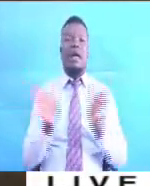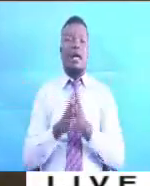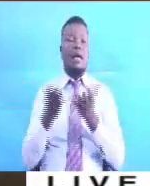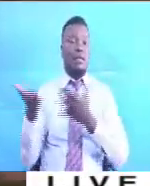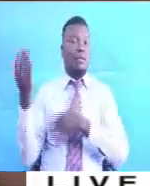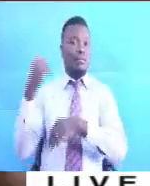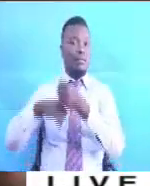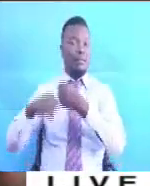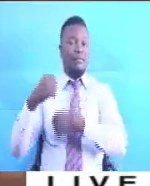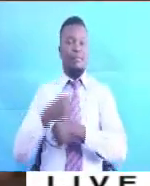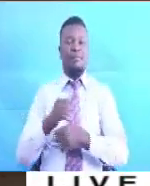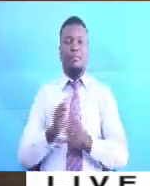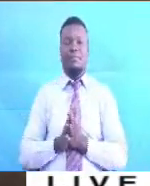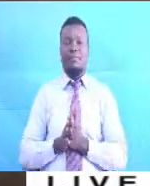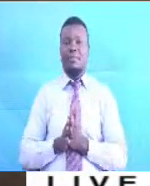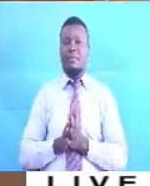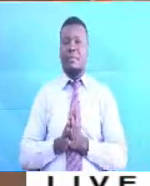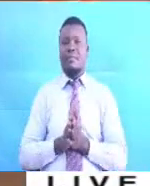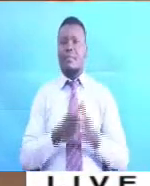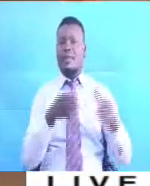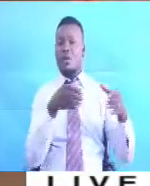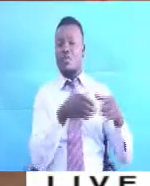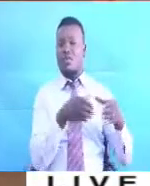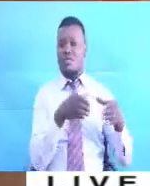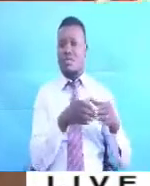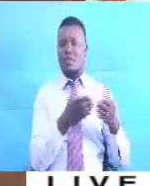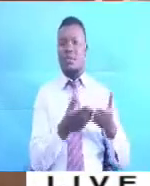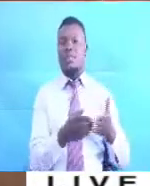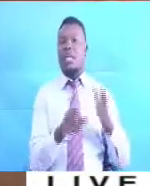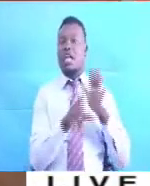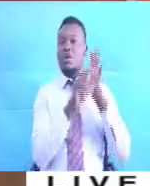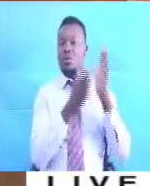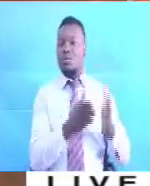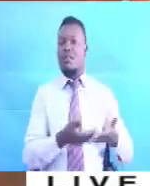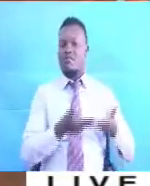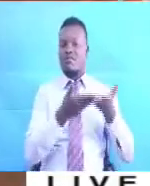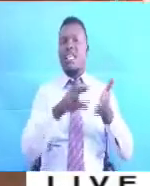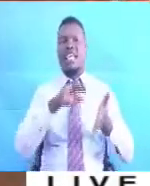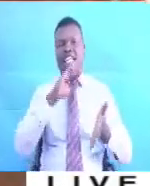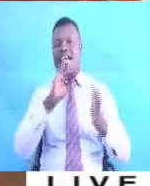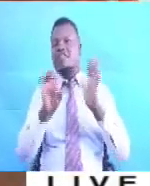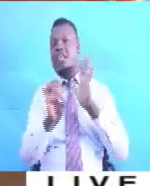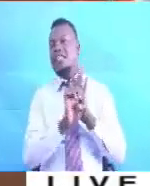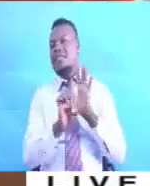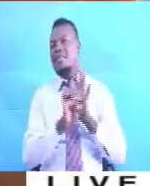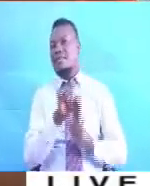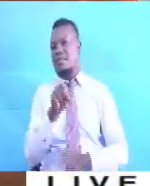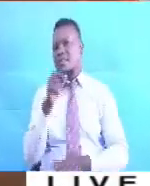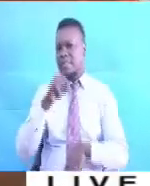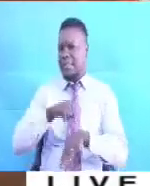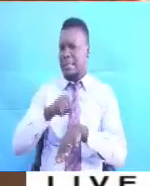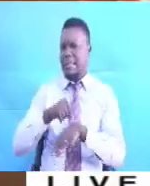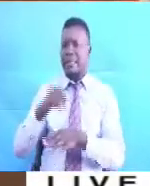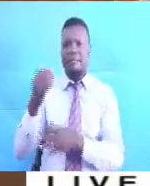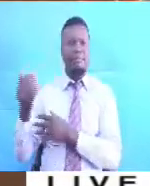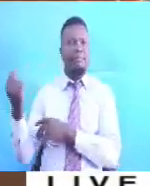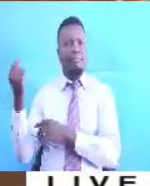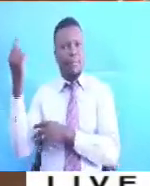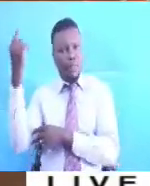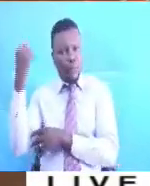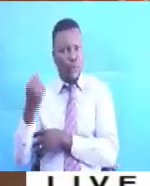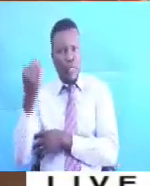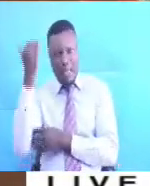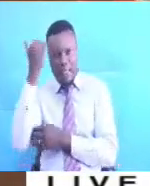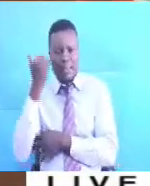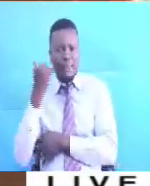recent years. A judge found prosecutors had presented enough evidence during a preliminary hearing for the